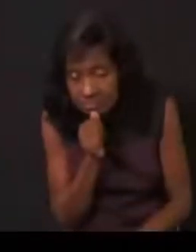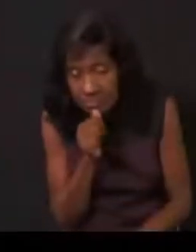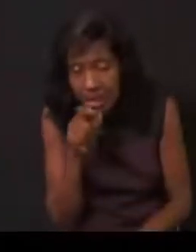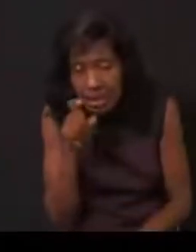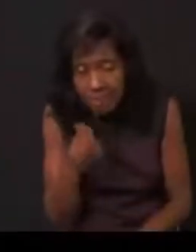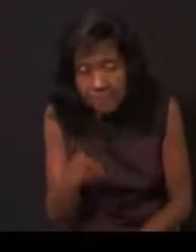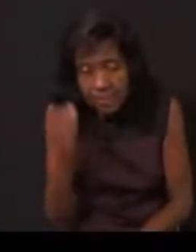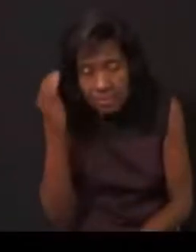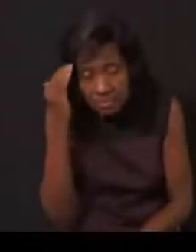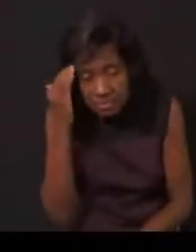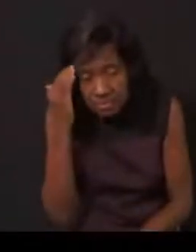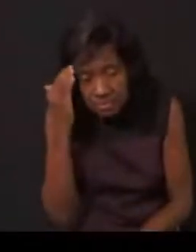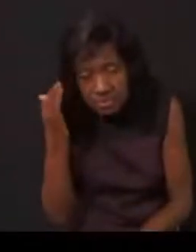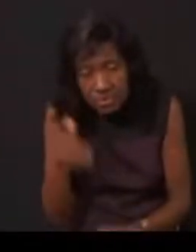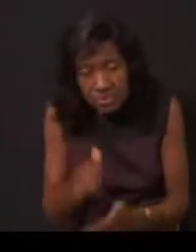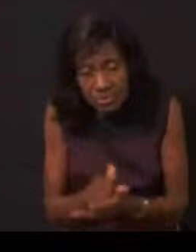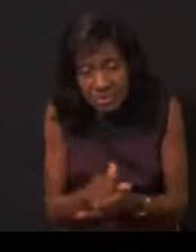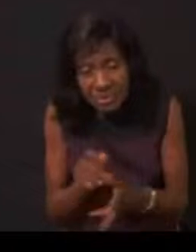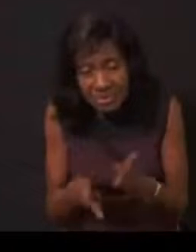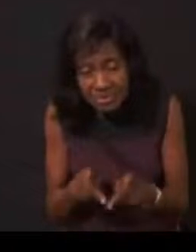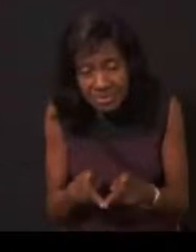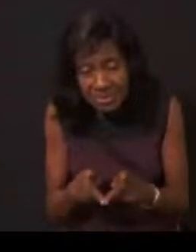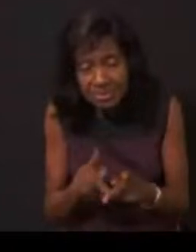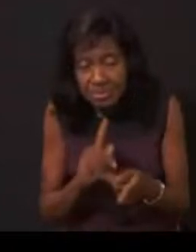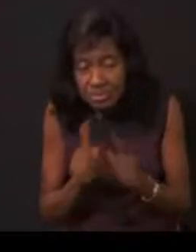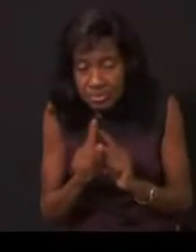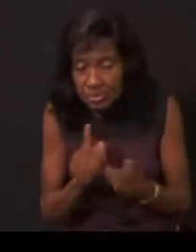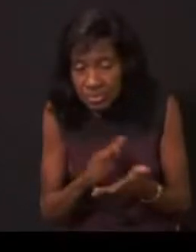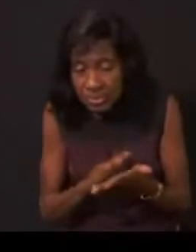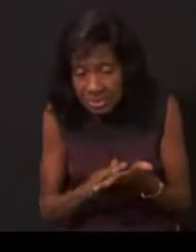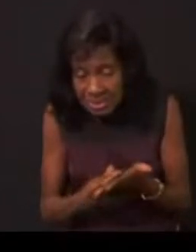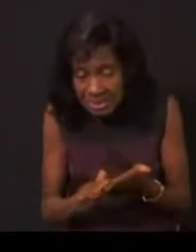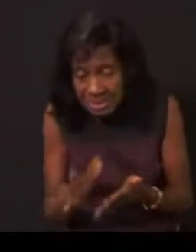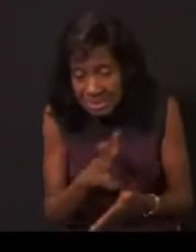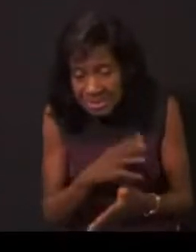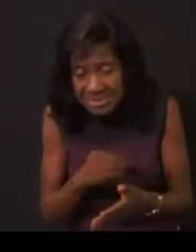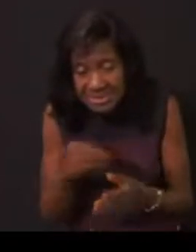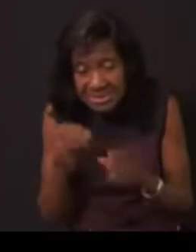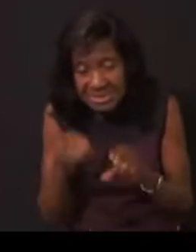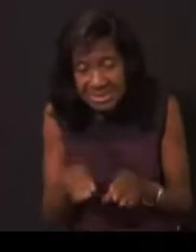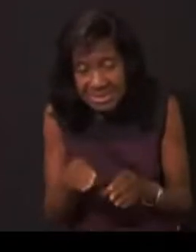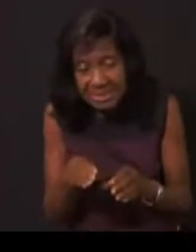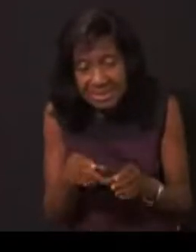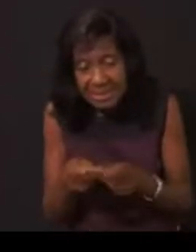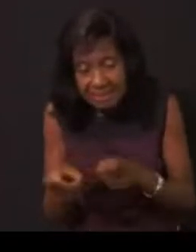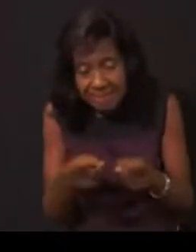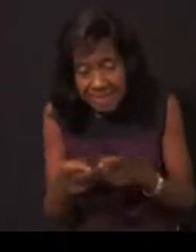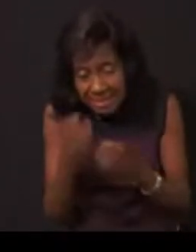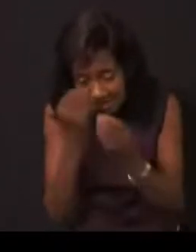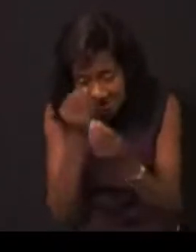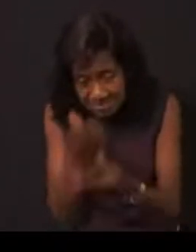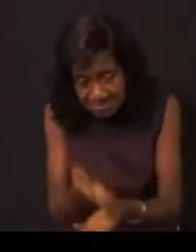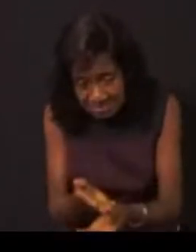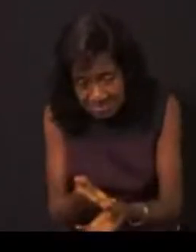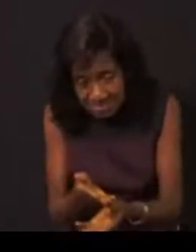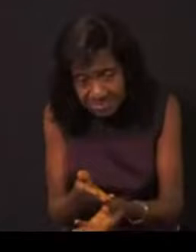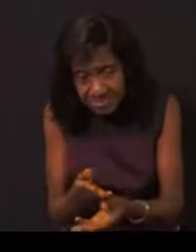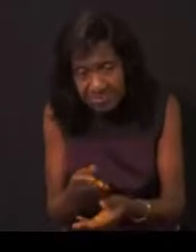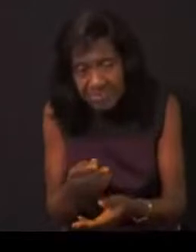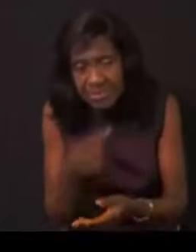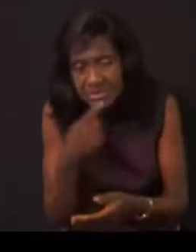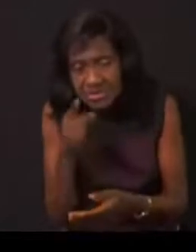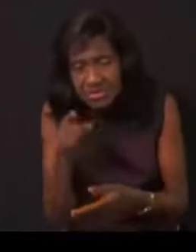people, that they have a controlled tone, and that they can handle the information. You have somebody locked down for 7 days, 14